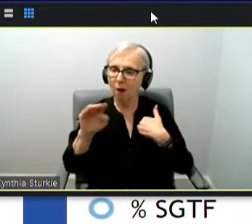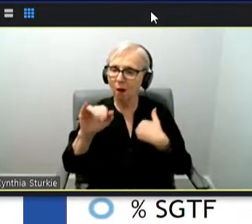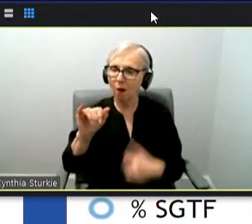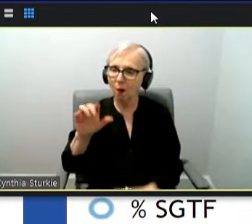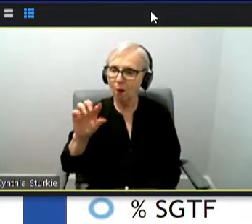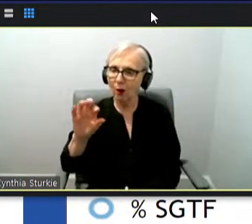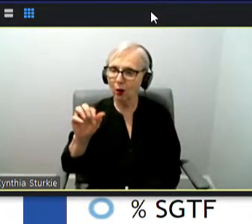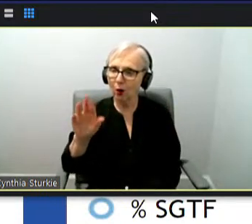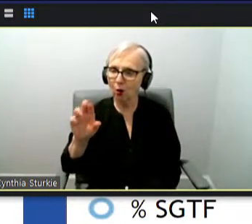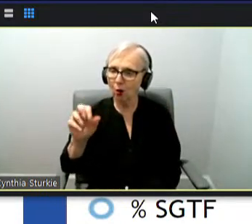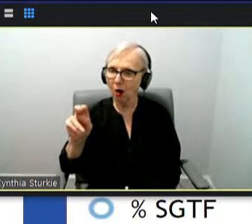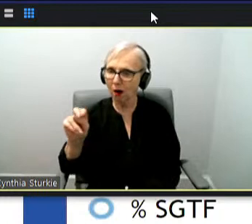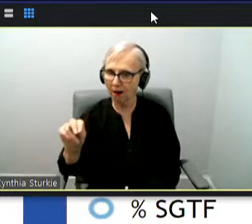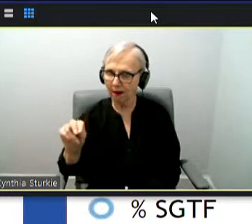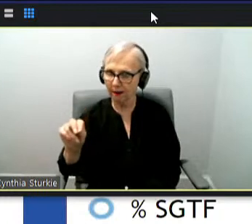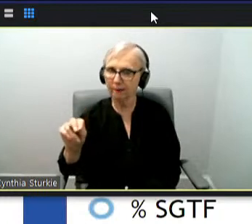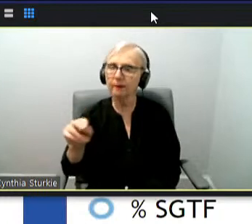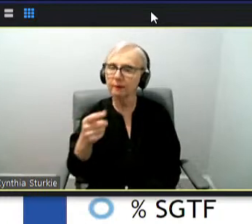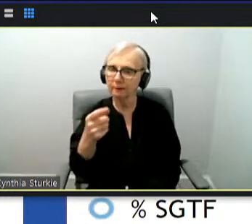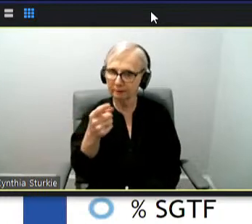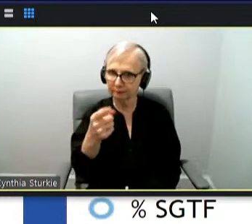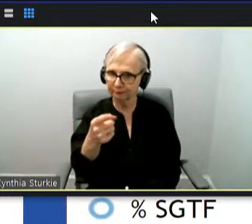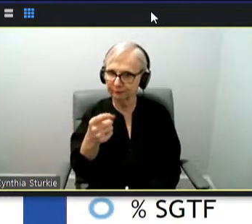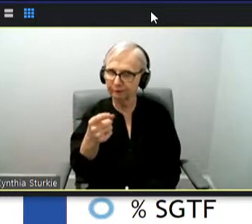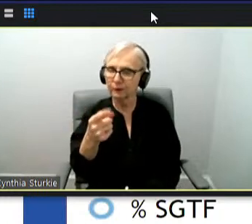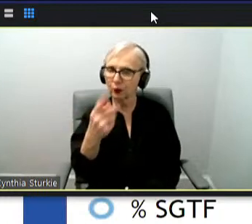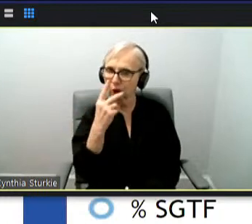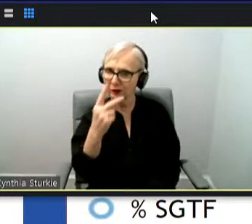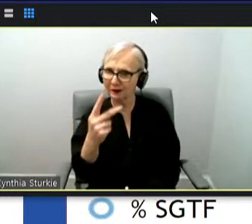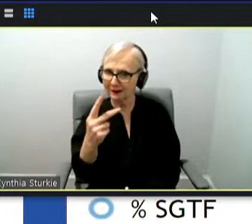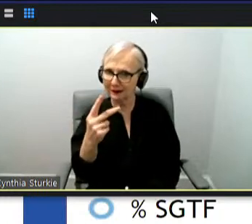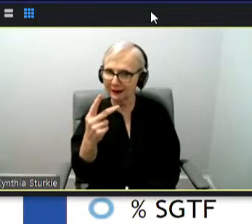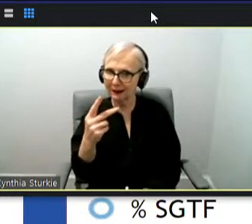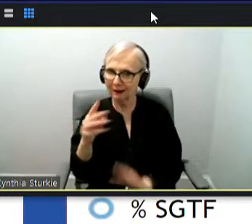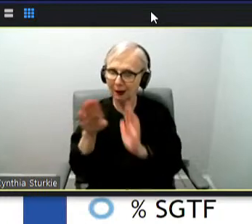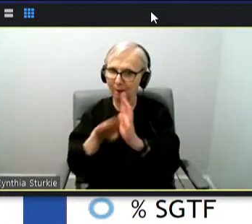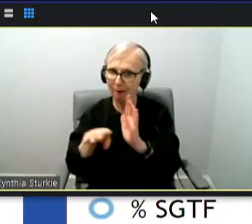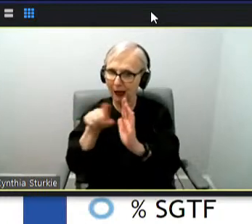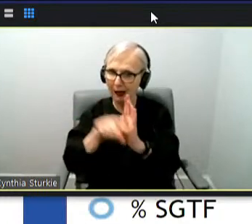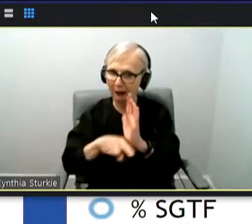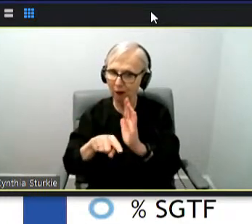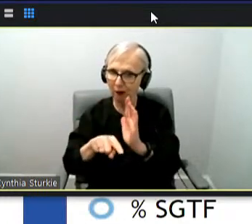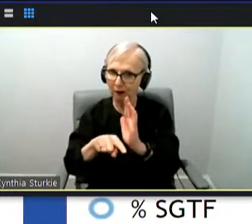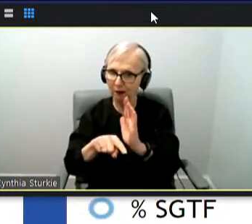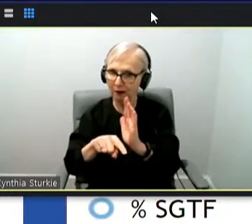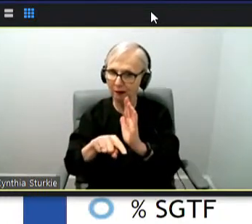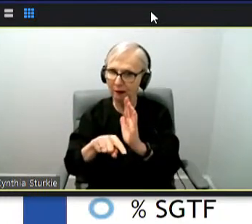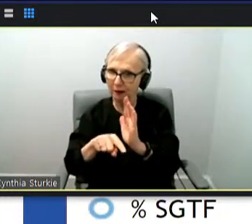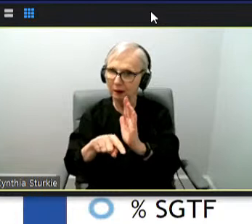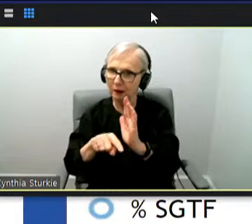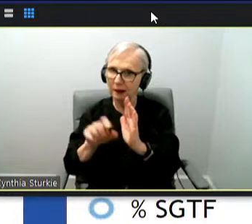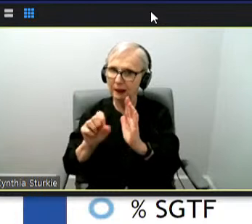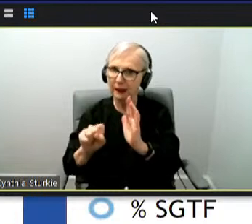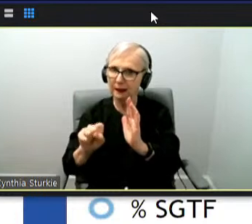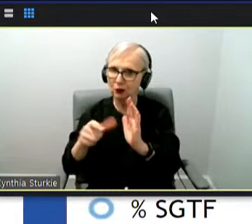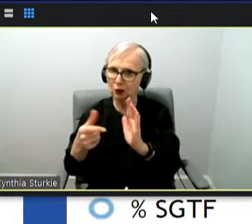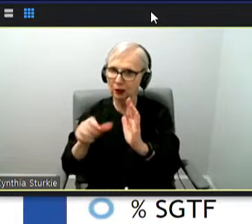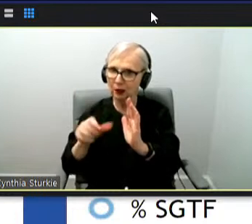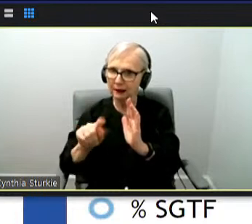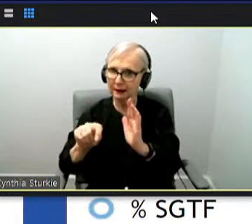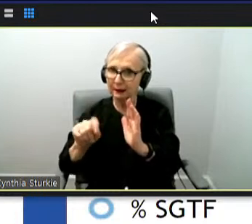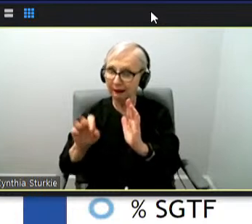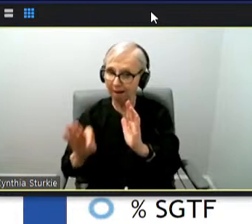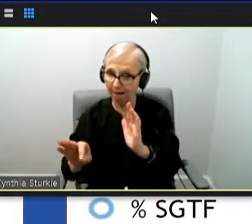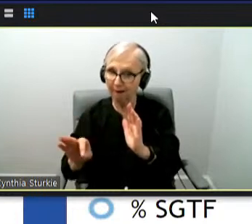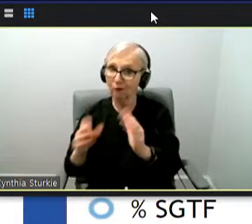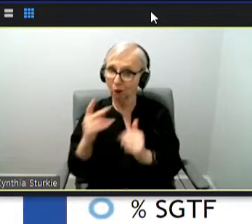S-gene target failure profile. And so you see that there is a background rate of that S-gene target failure profile that we've seen for many weeks now,